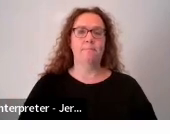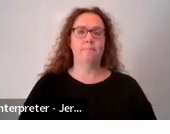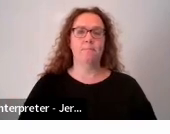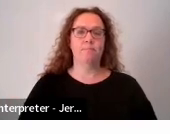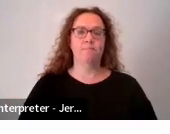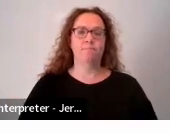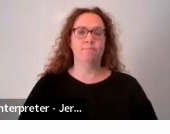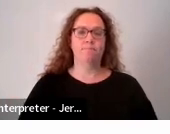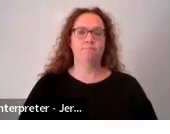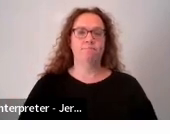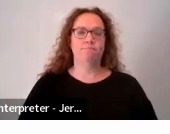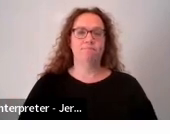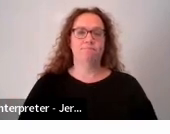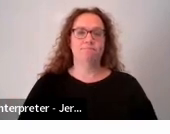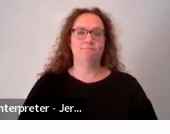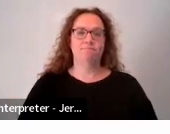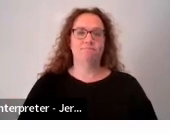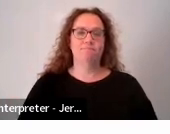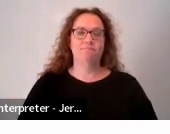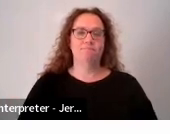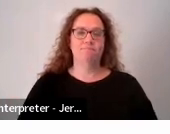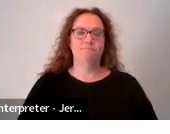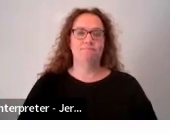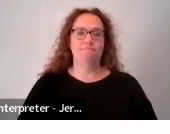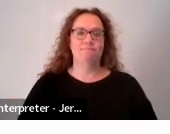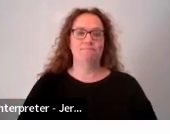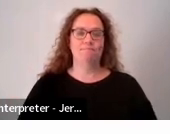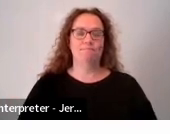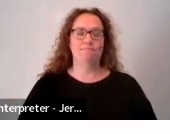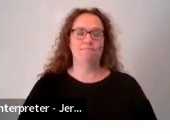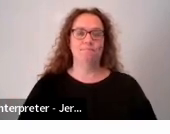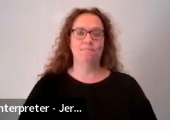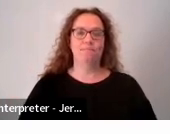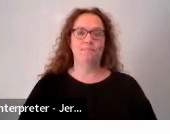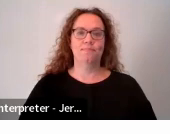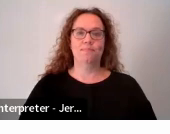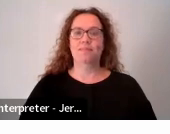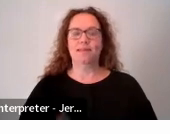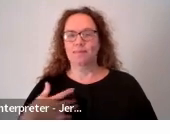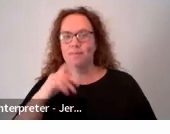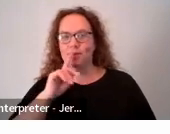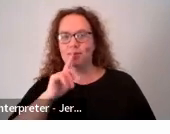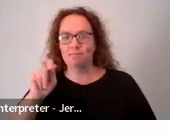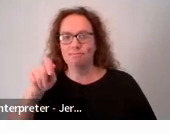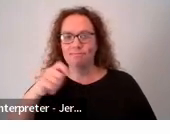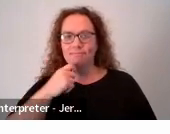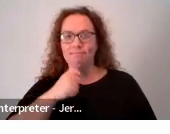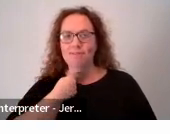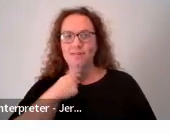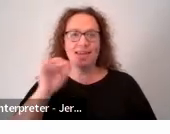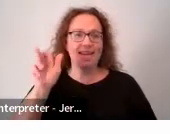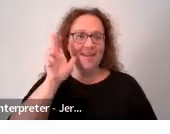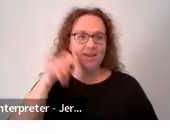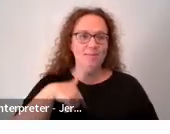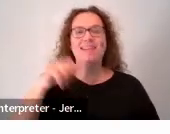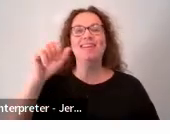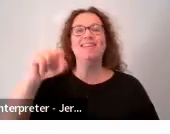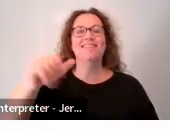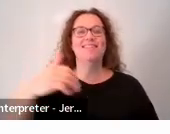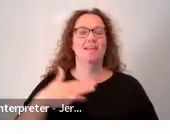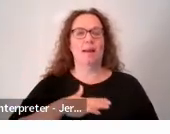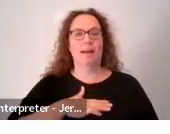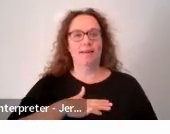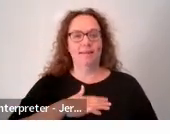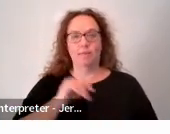Am I still muted? No, Tom, we can hear you. Oh, okay. I'm